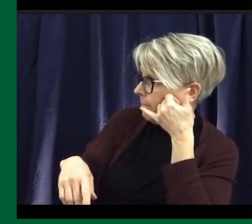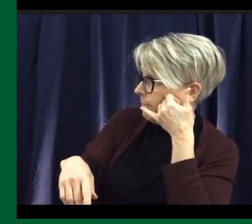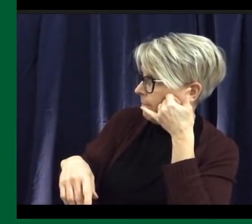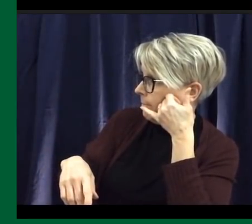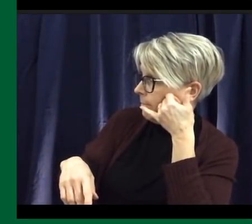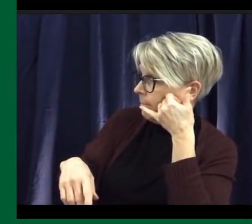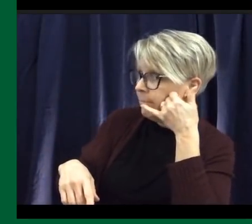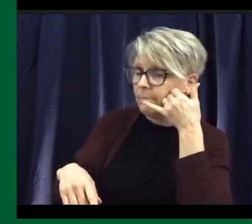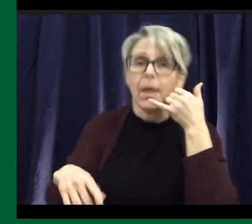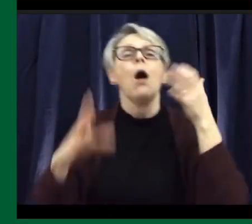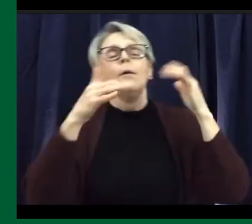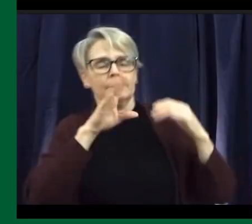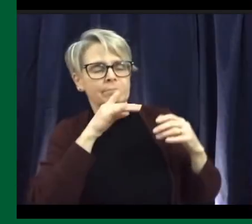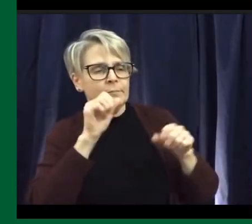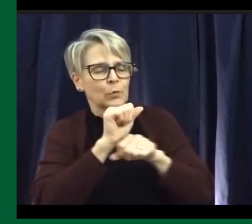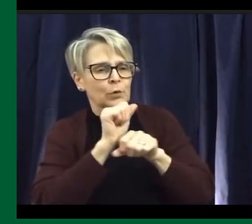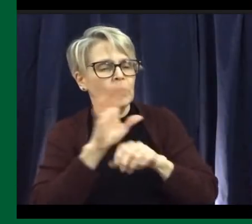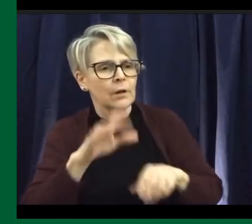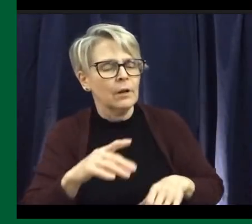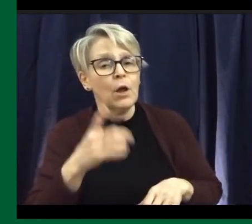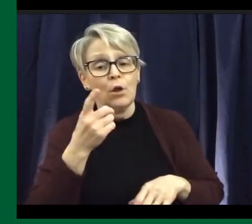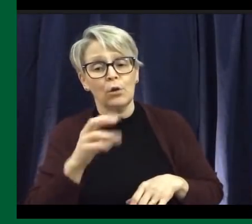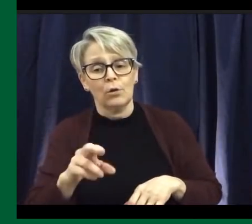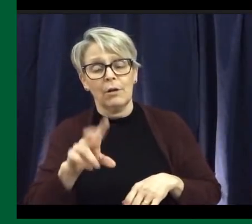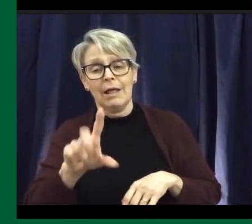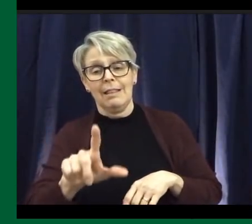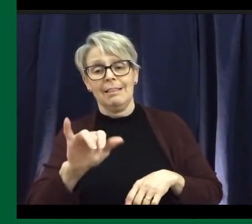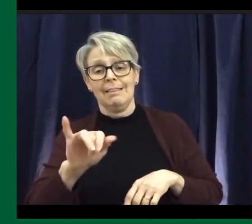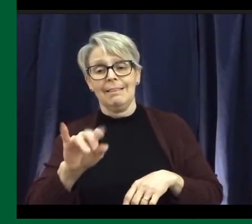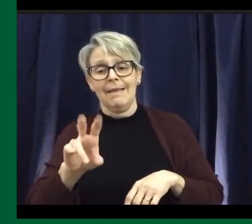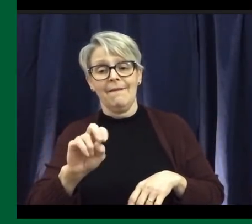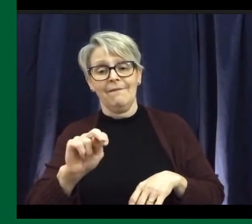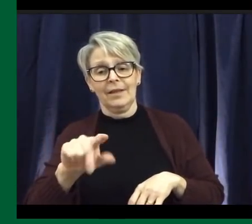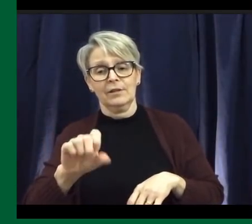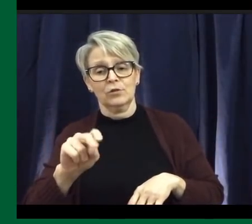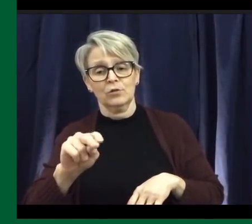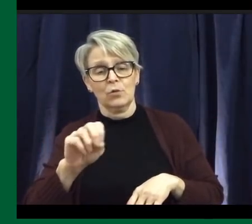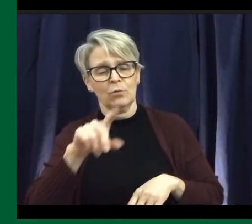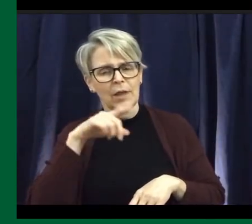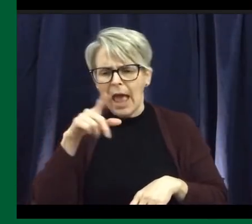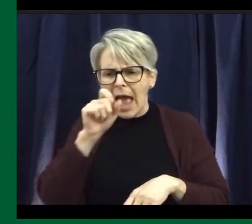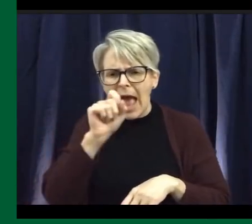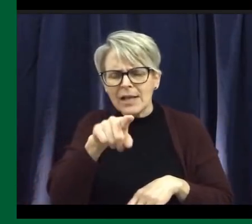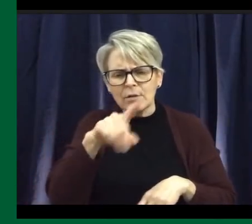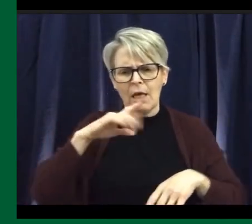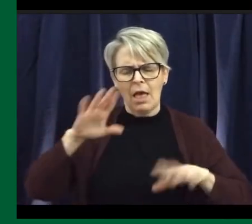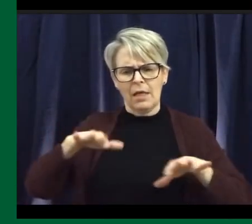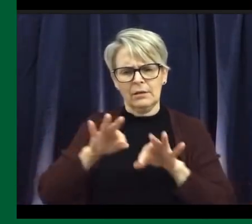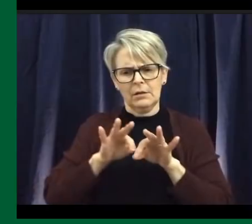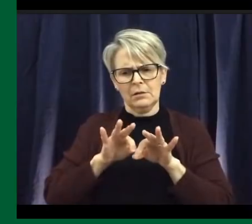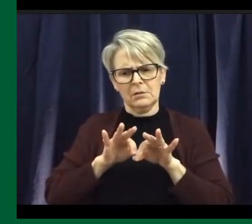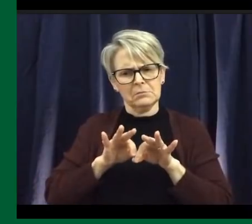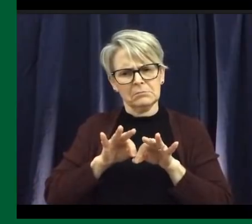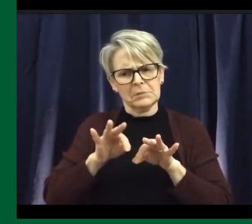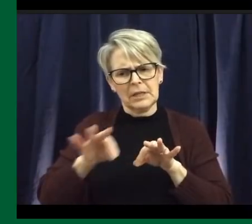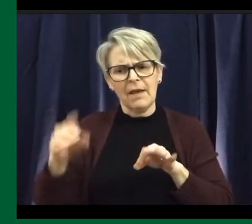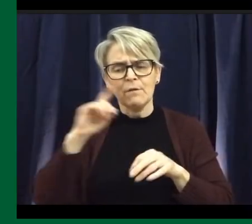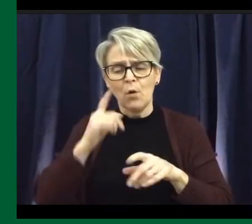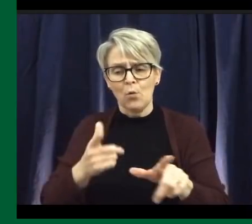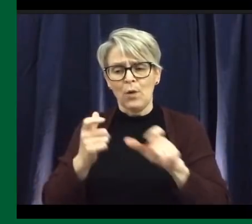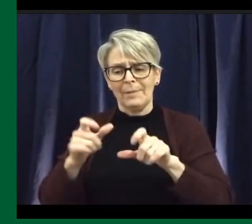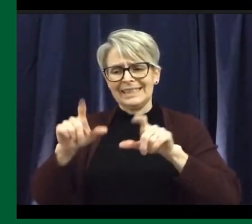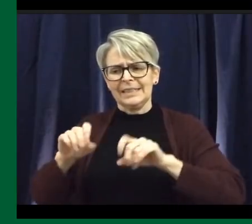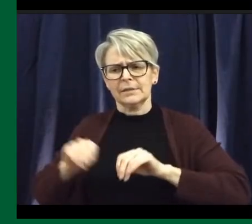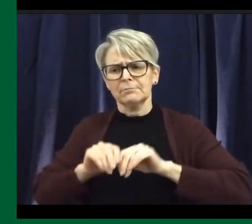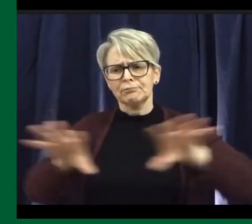There we go. Dr. Livingstone, you said earlier that there hasn't been a delay, I think, in sending out rapid tests, but I